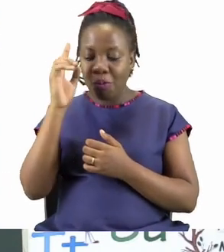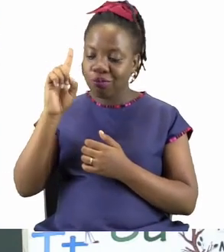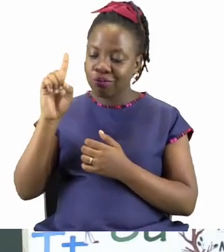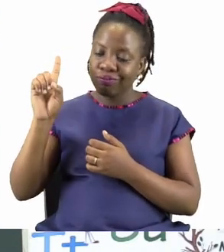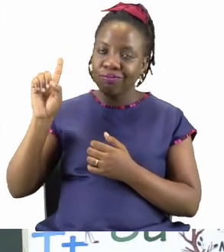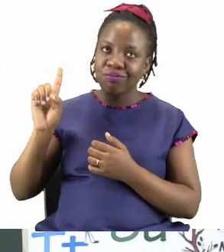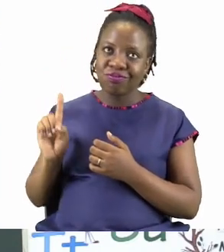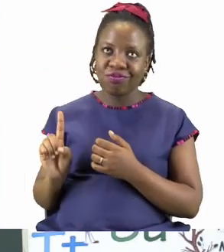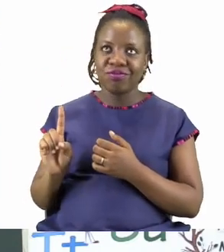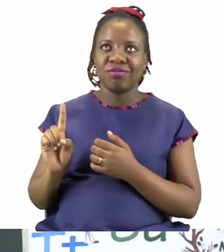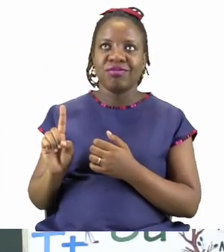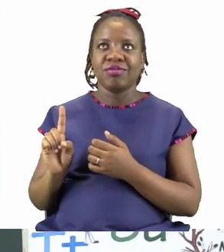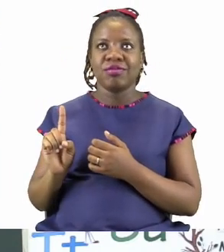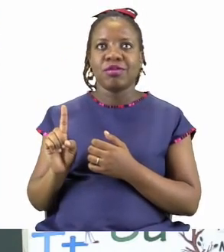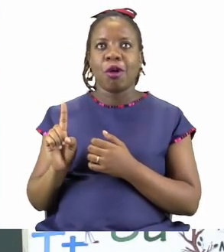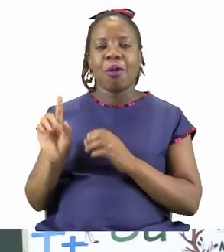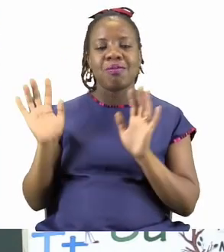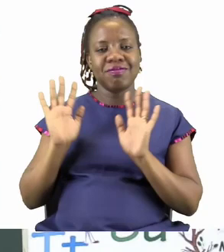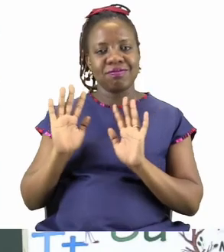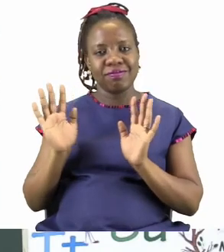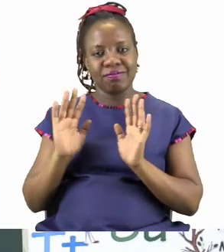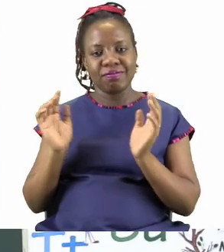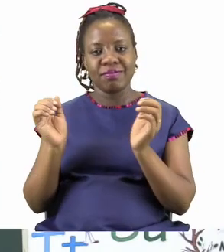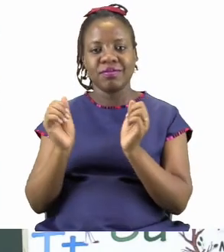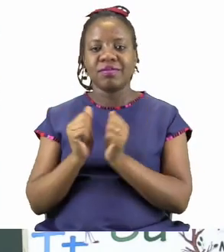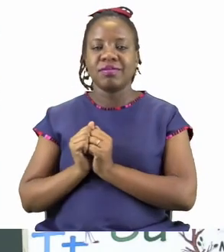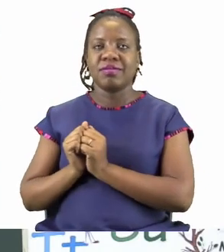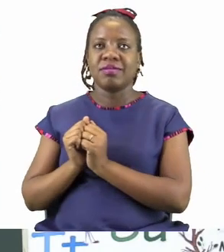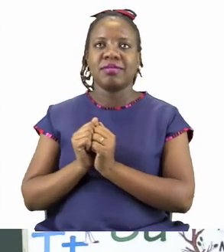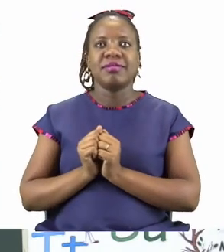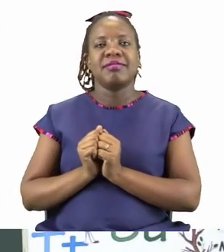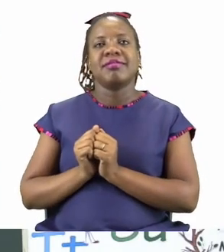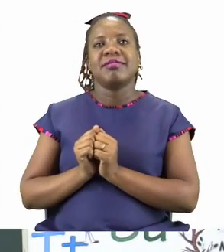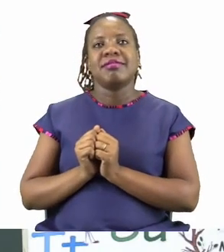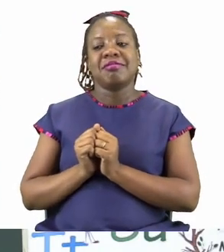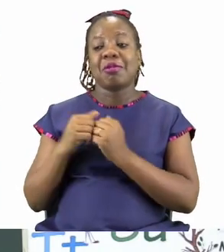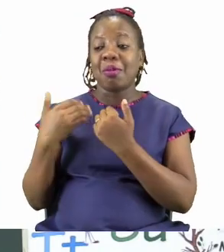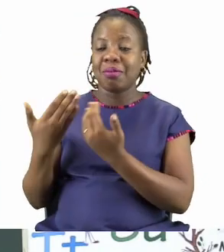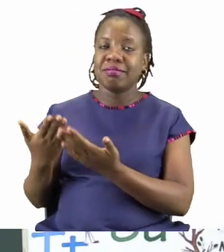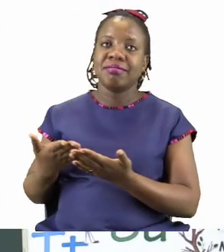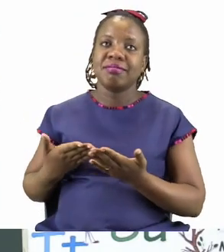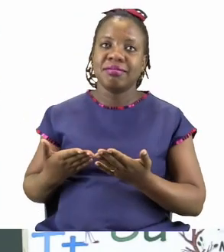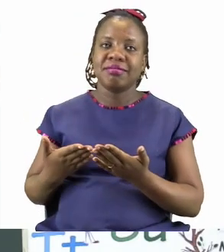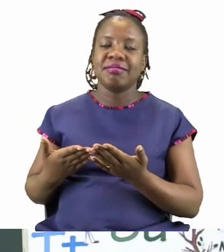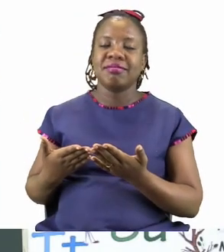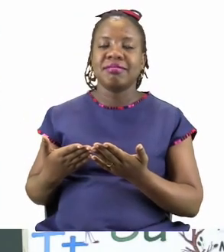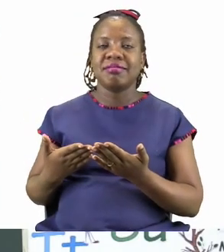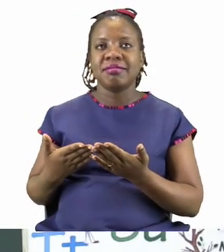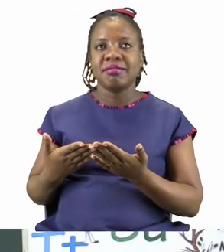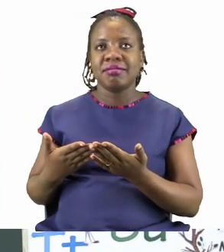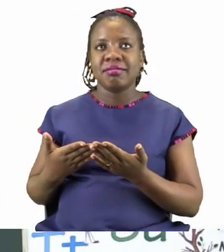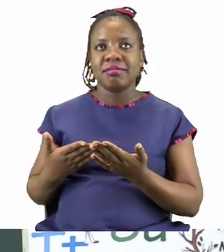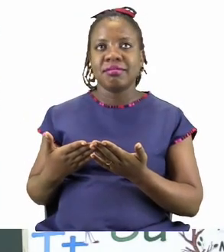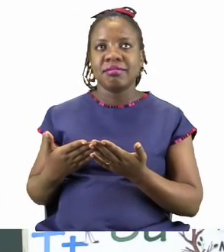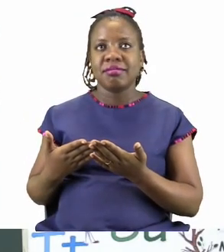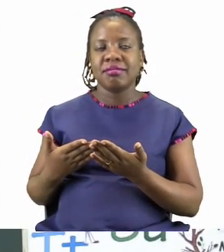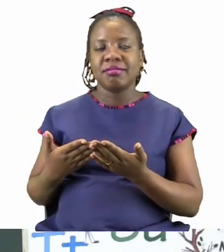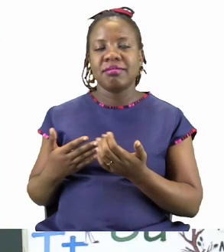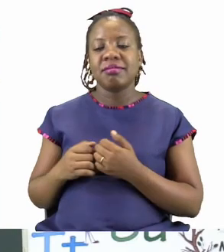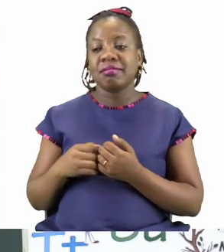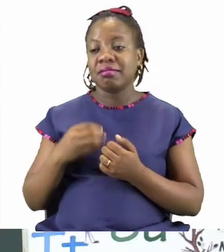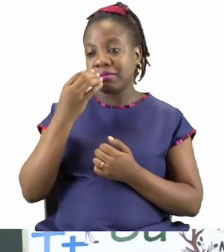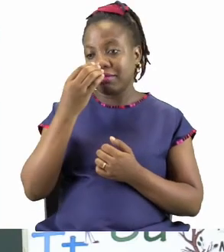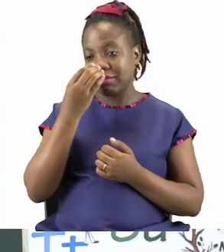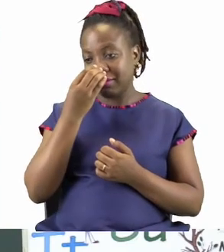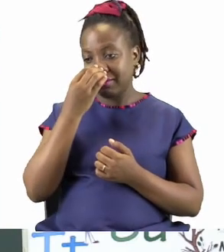me. Oh, hi Zoshi, there you are. Welcome. Now, boys and girls, now that Zoshi is